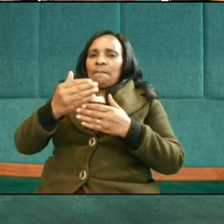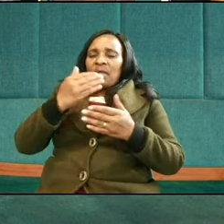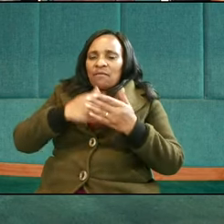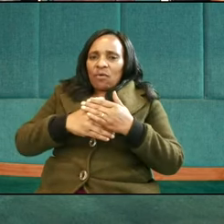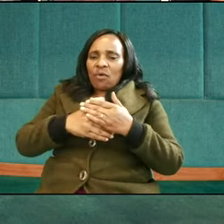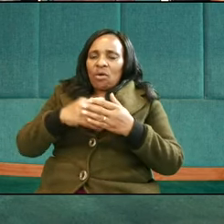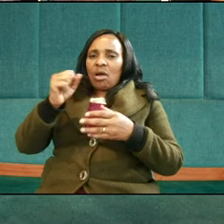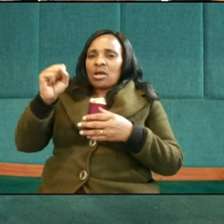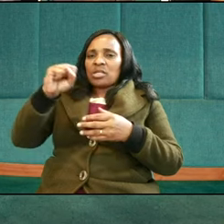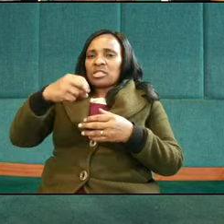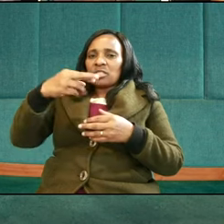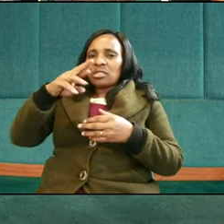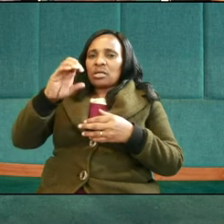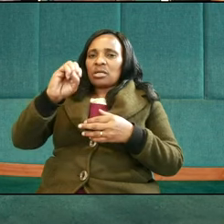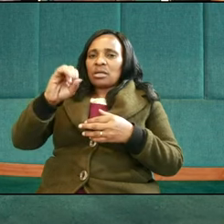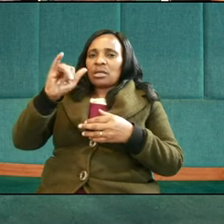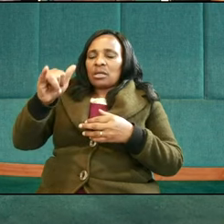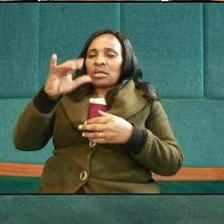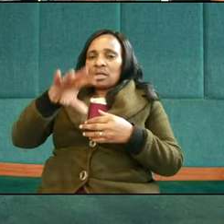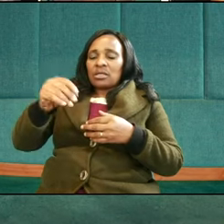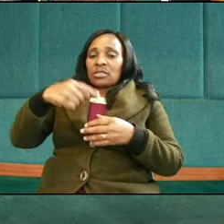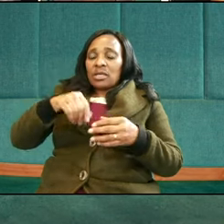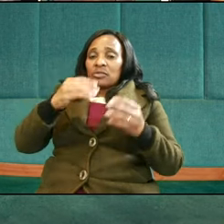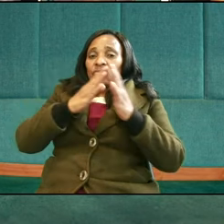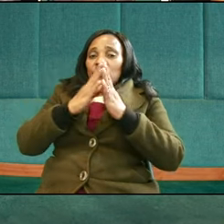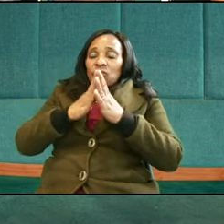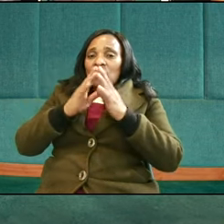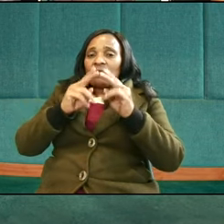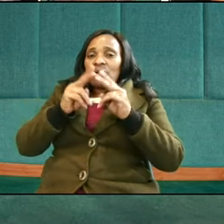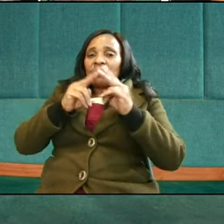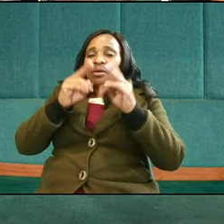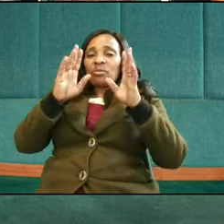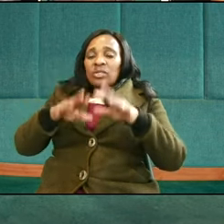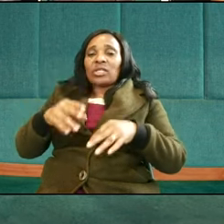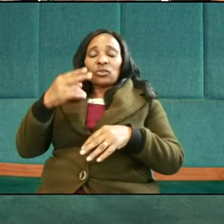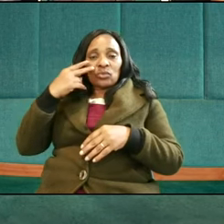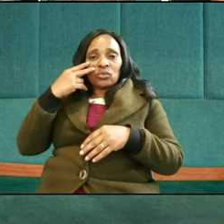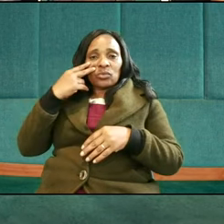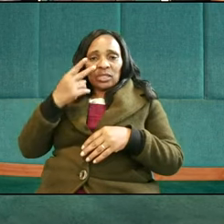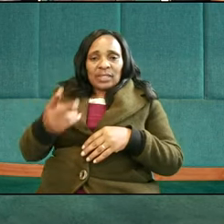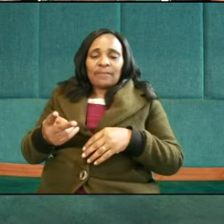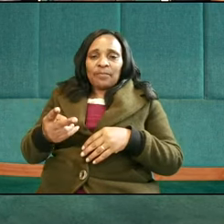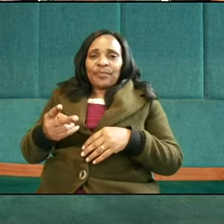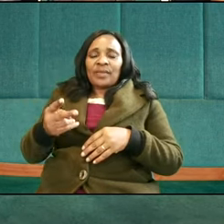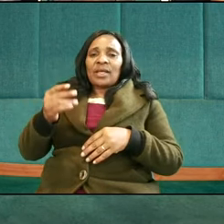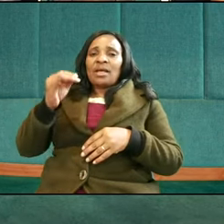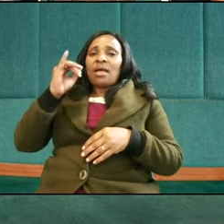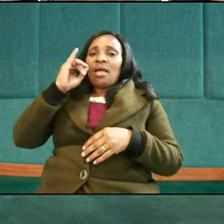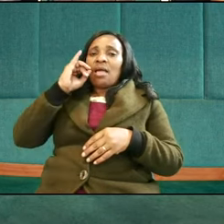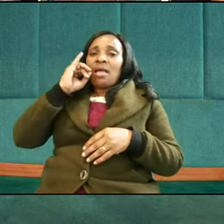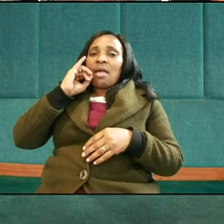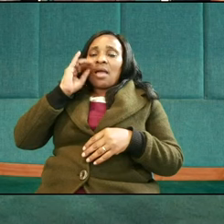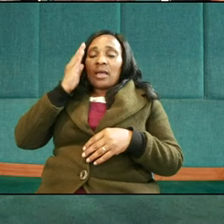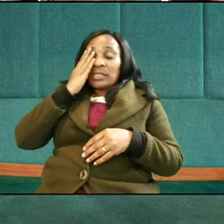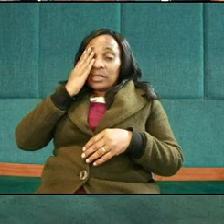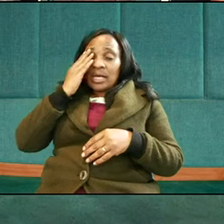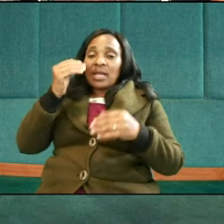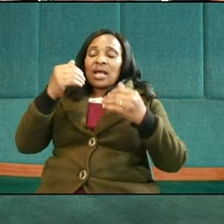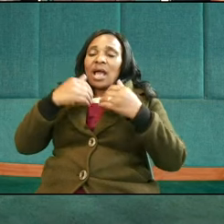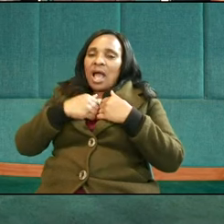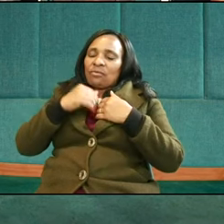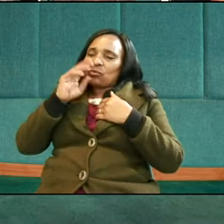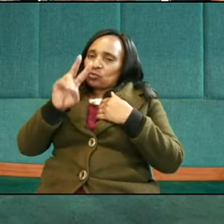Ashley takes us into the story, it is important to note that Israel of old had only